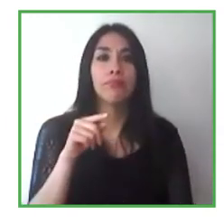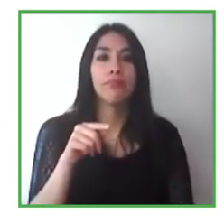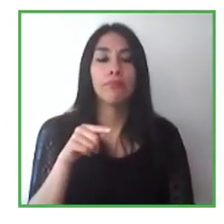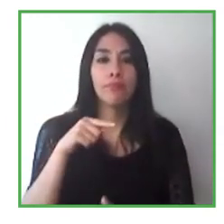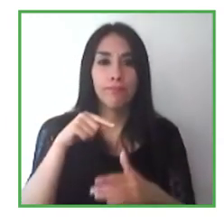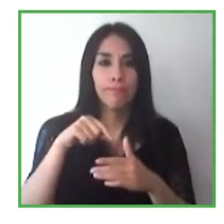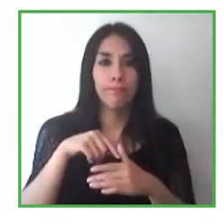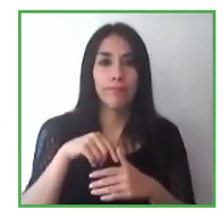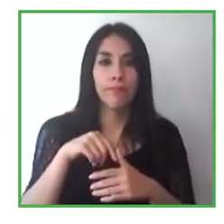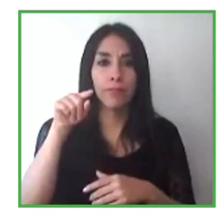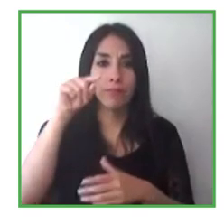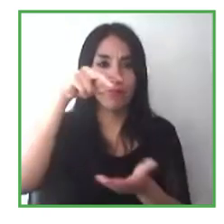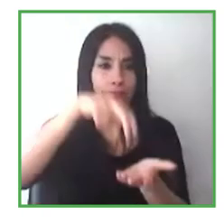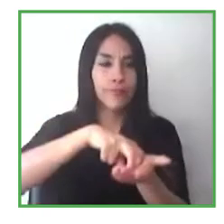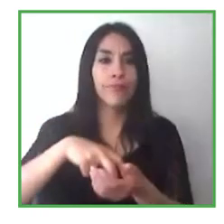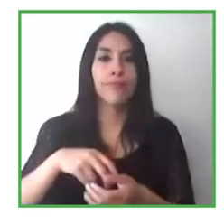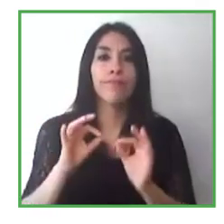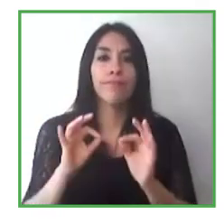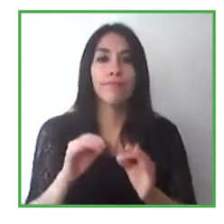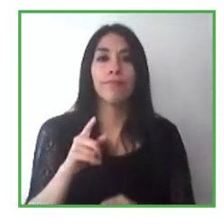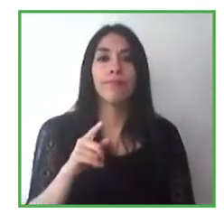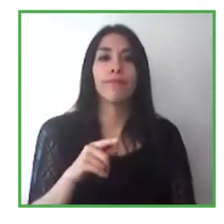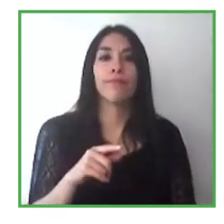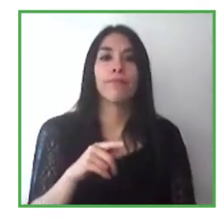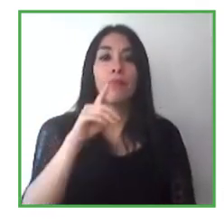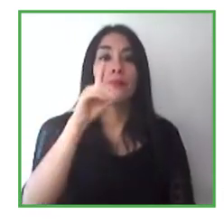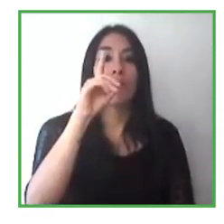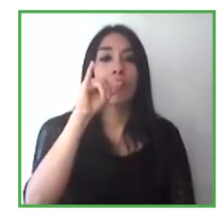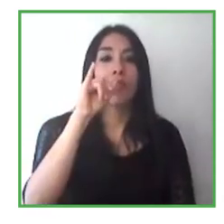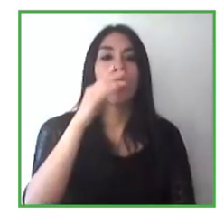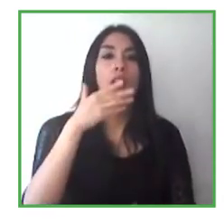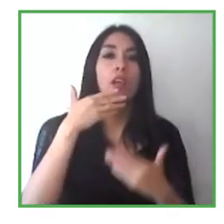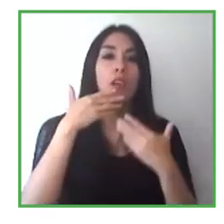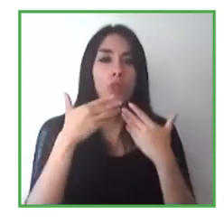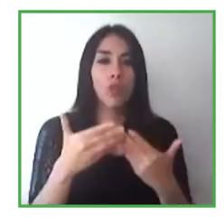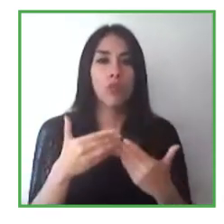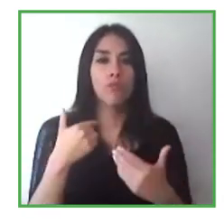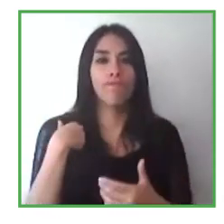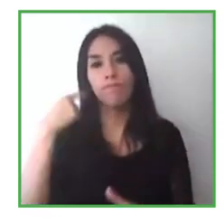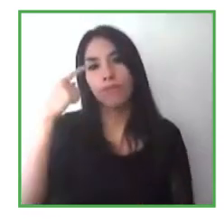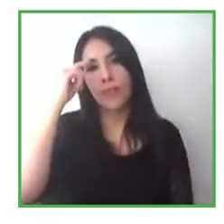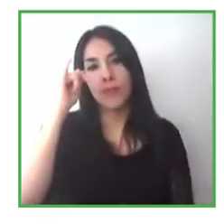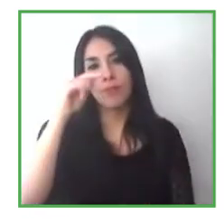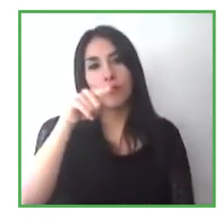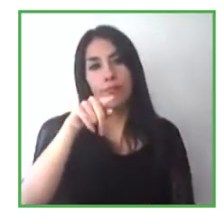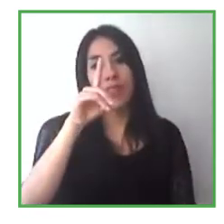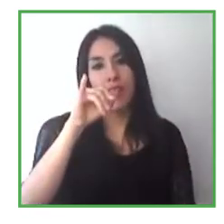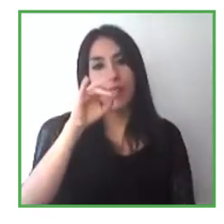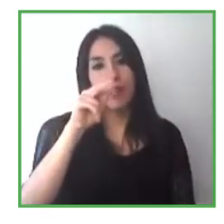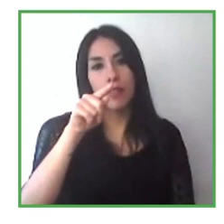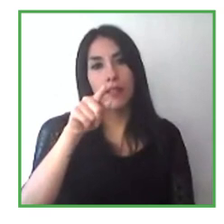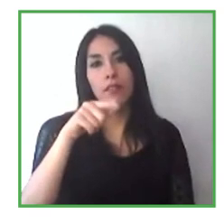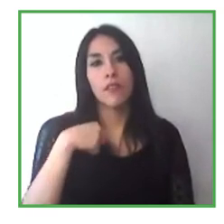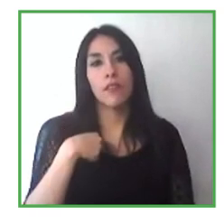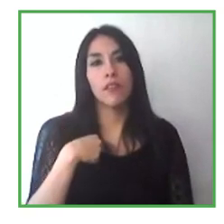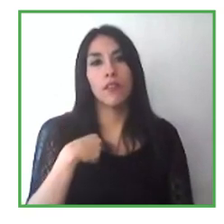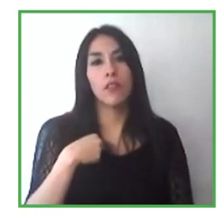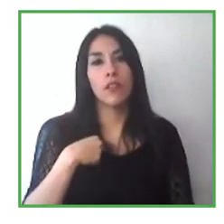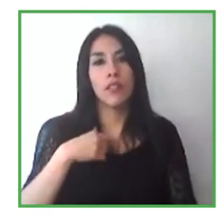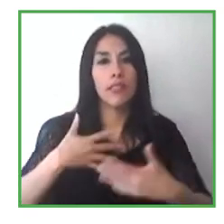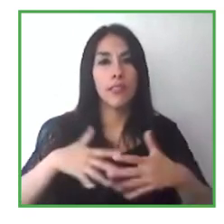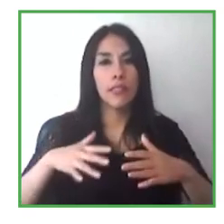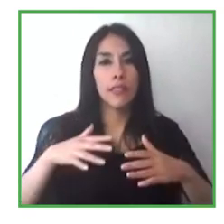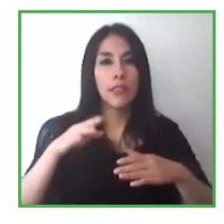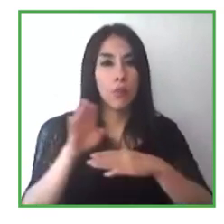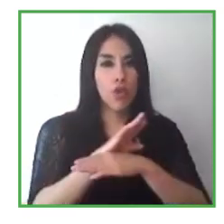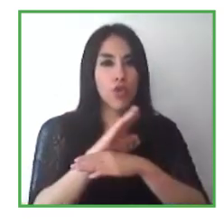you're doing as you're placing candidates, you know, in Belgium and beyond, you know, people with disabilities in roles, how has that changed both in terms of demand